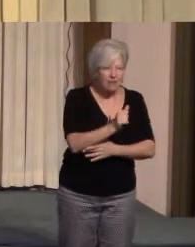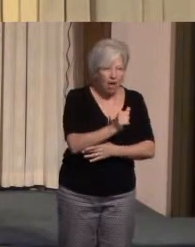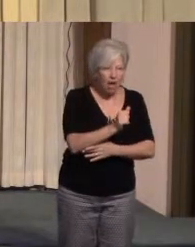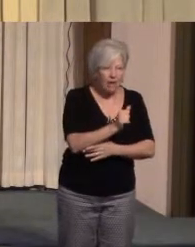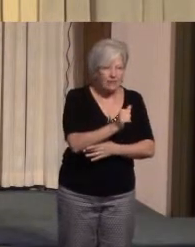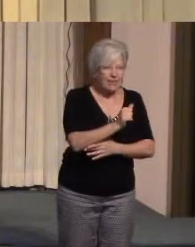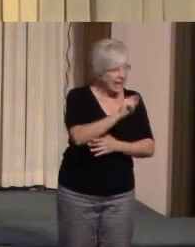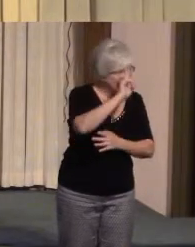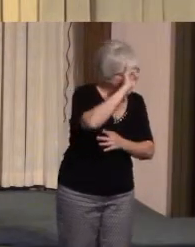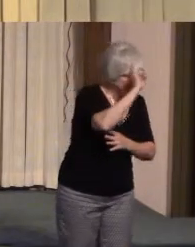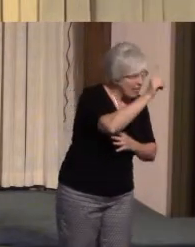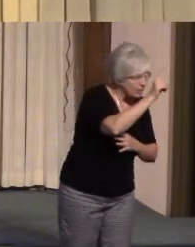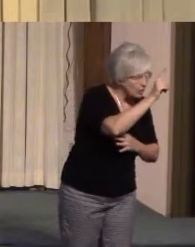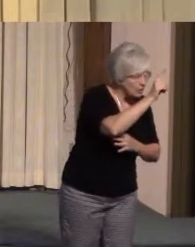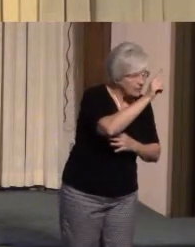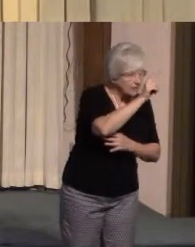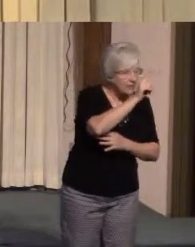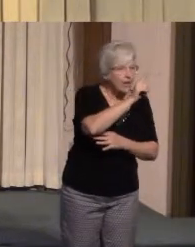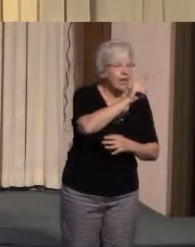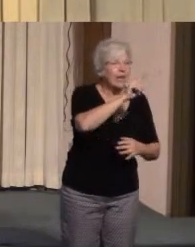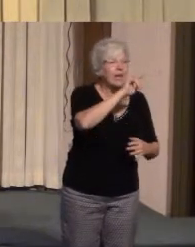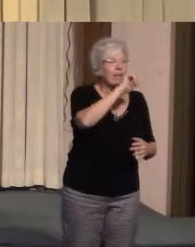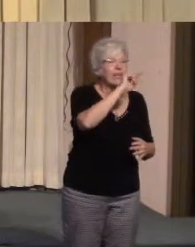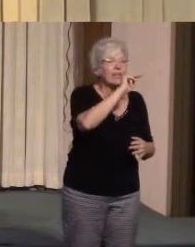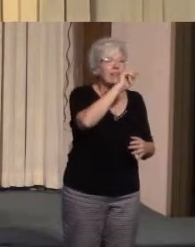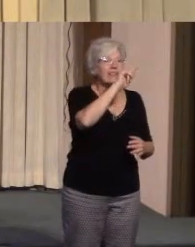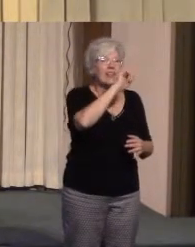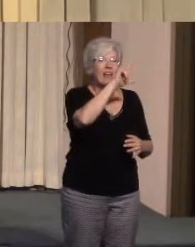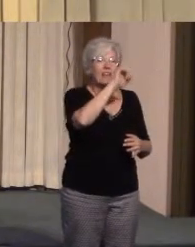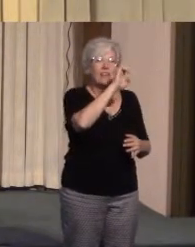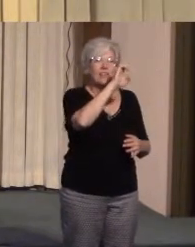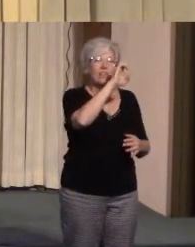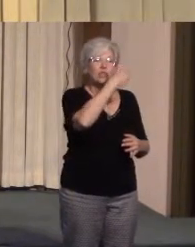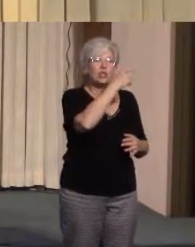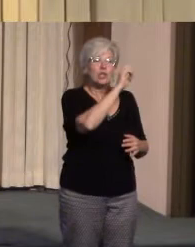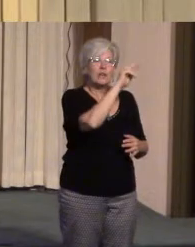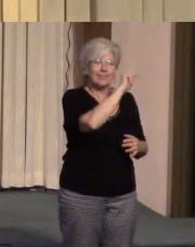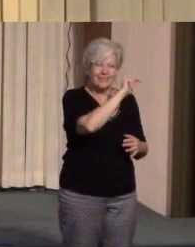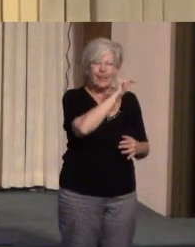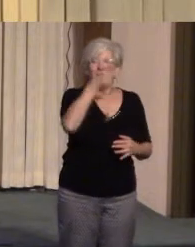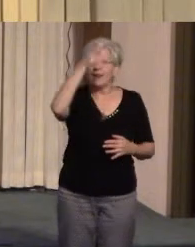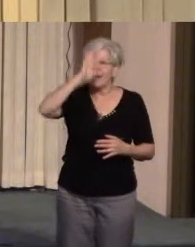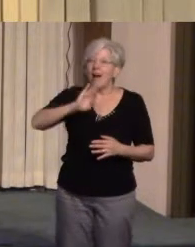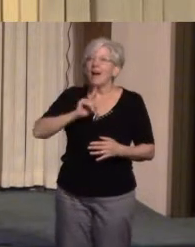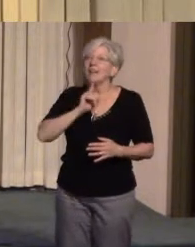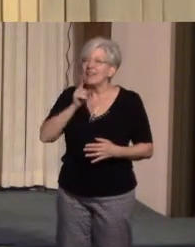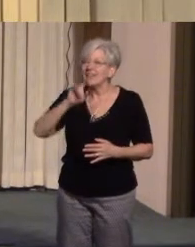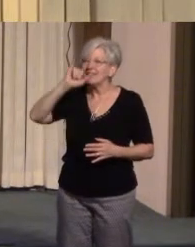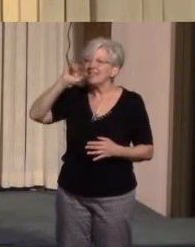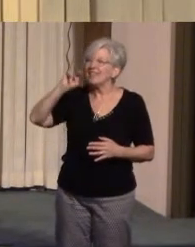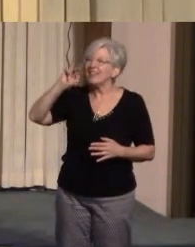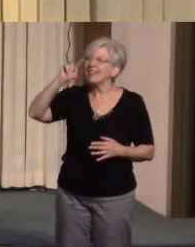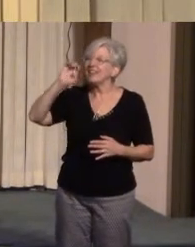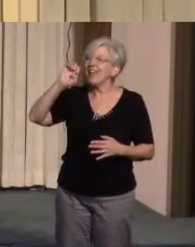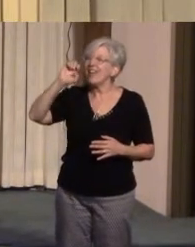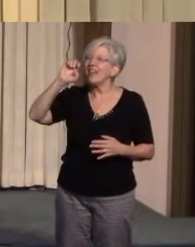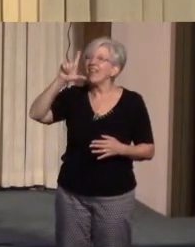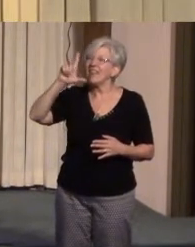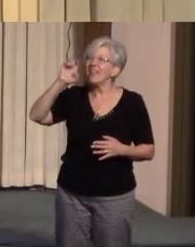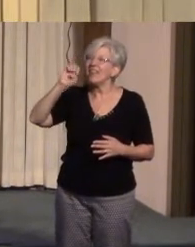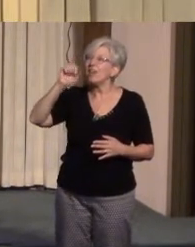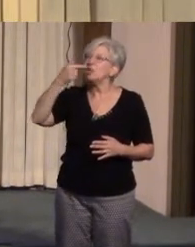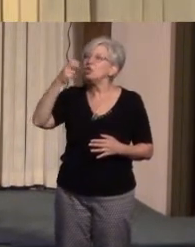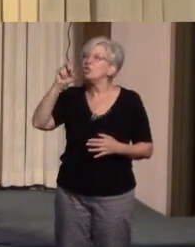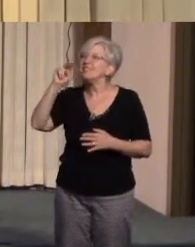not intelligent. God is intelligence, right? God